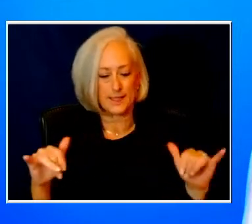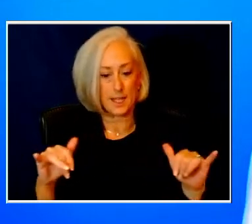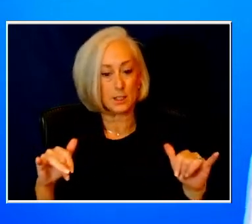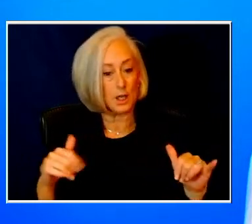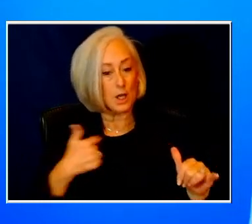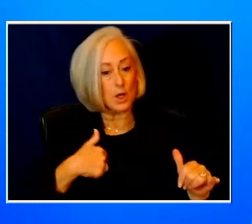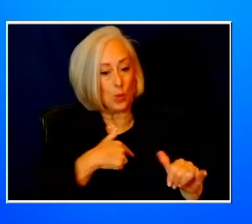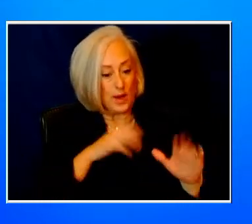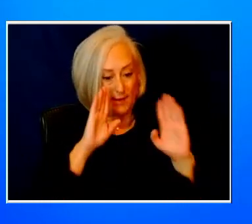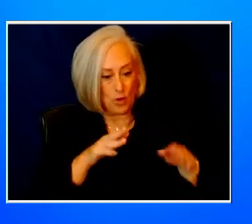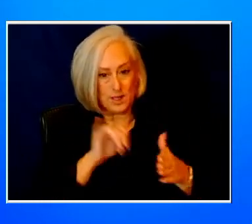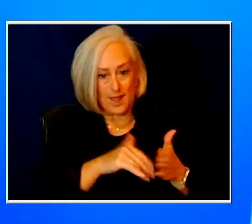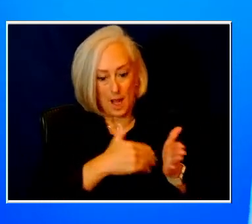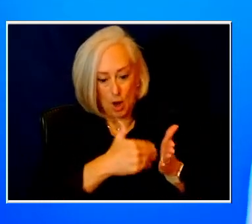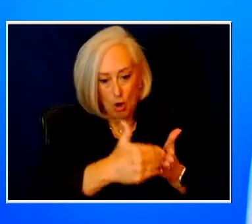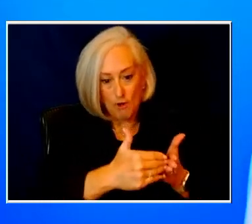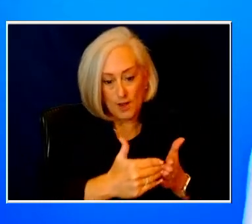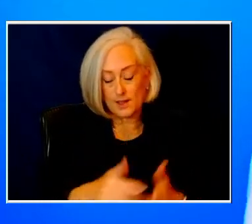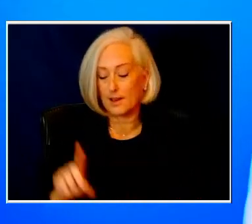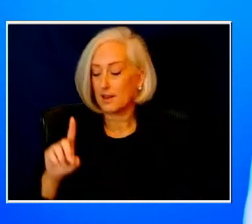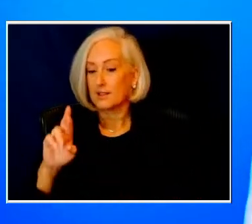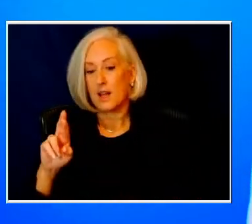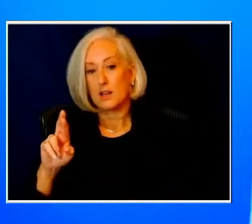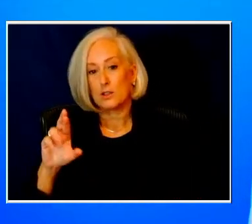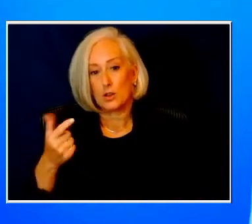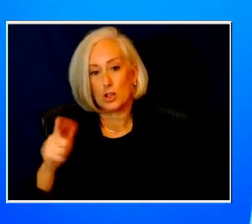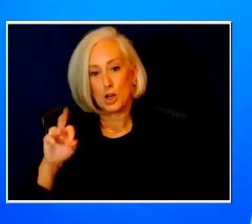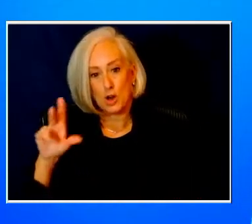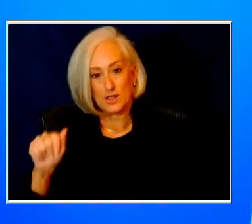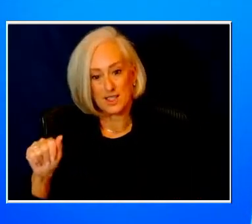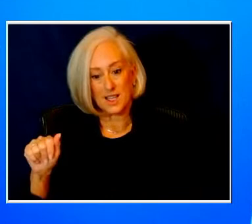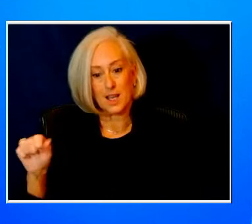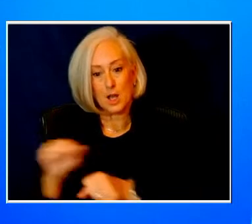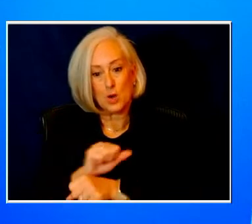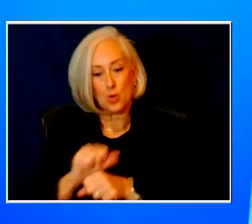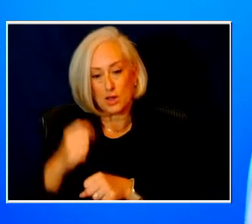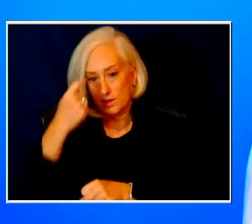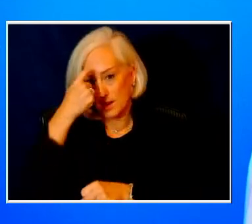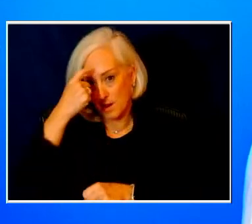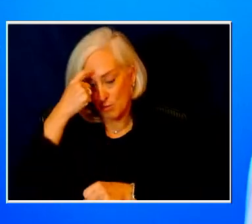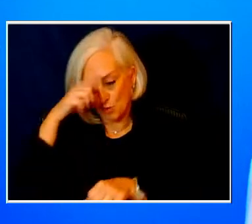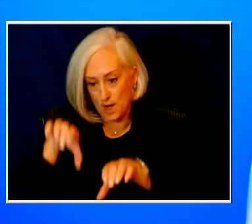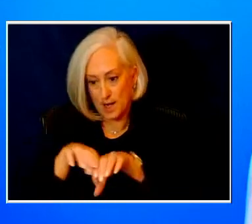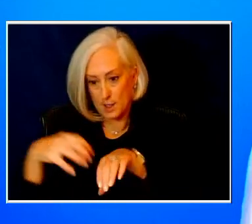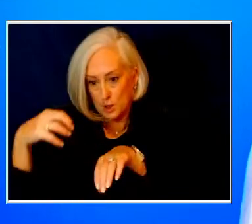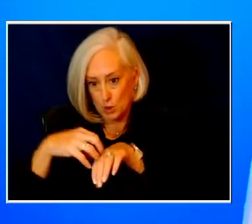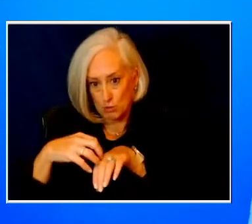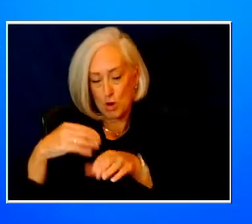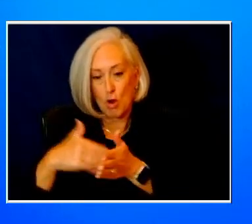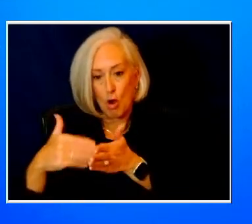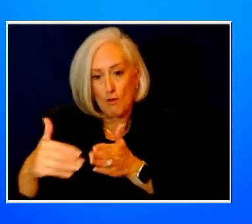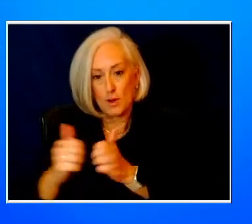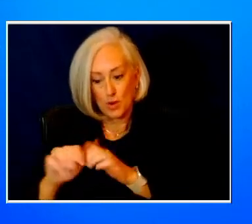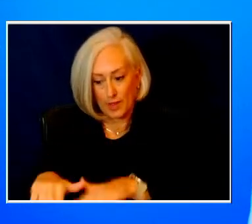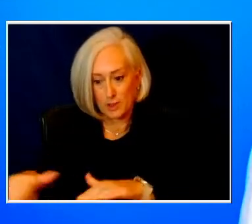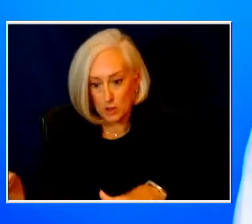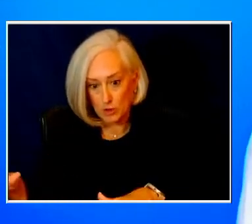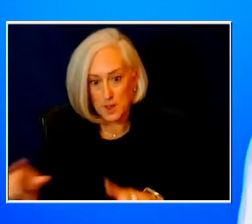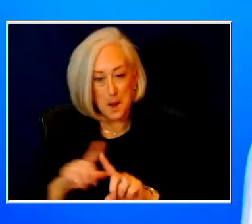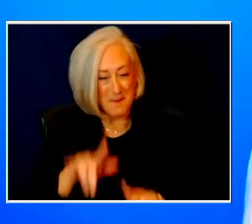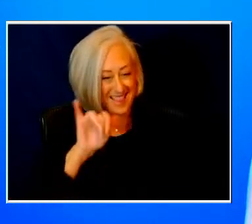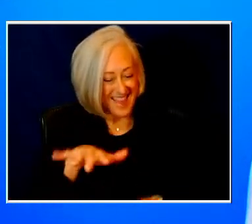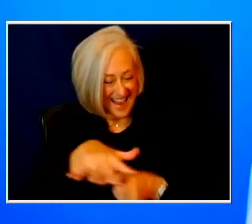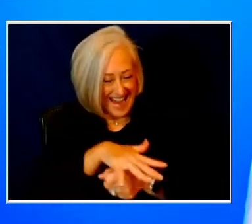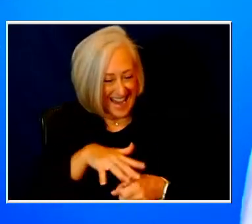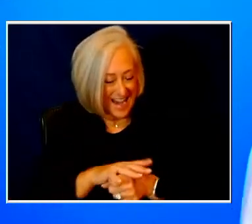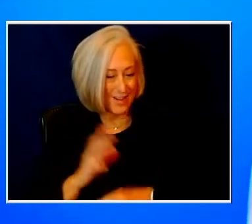tumors in kids all the time, but this is an exceedingly rare location for a tumor even in a child. And so he